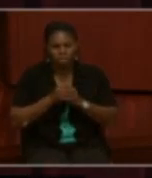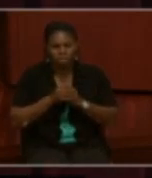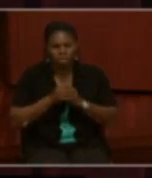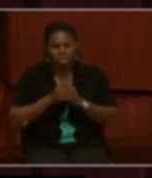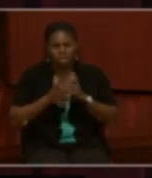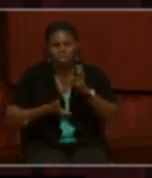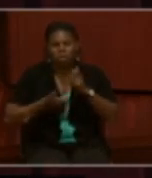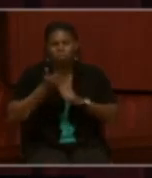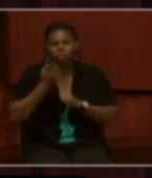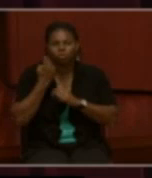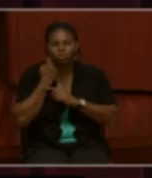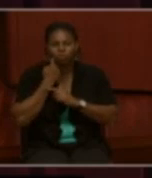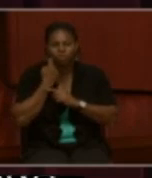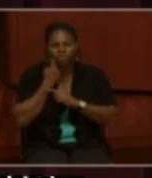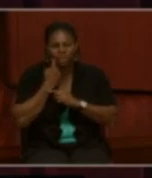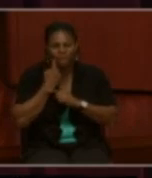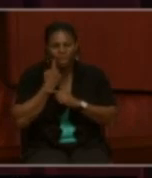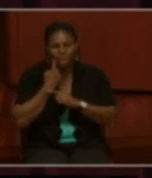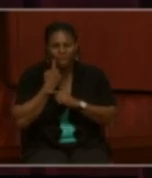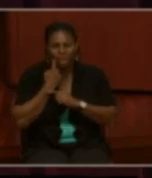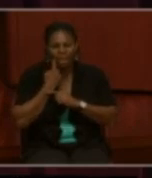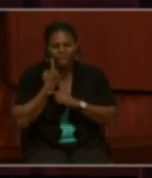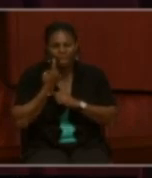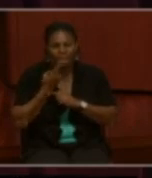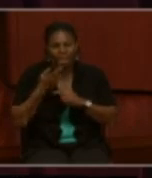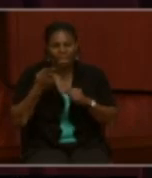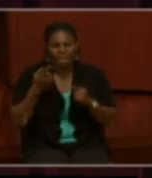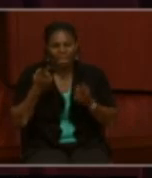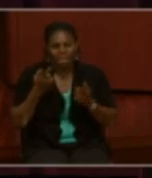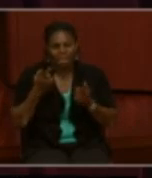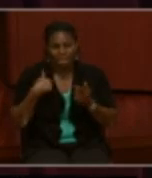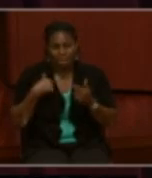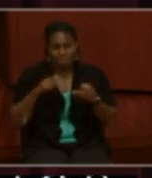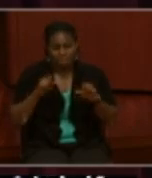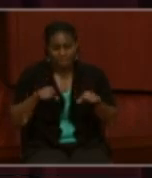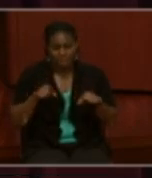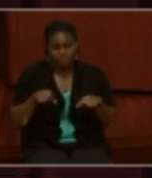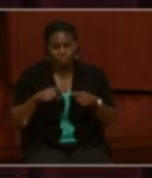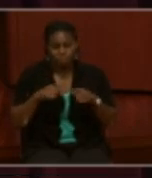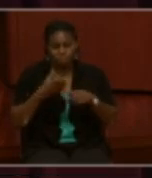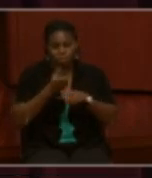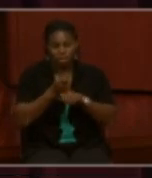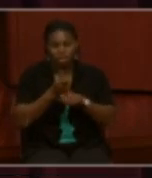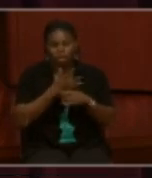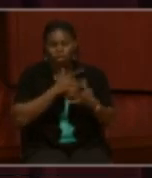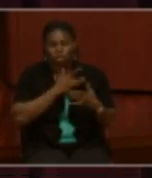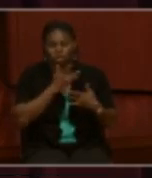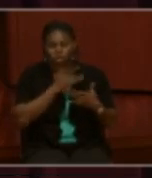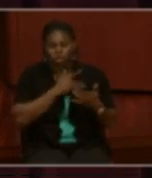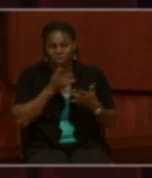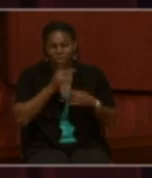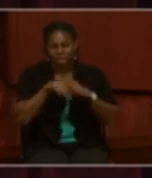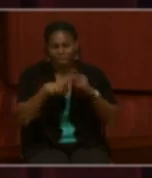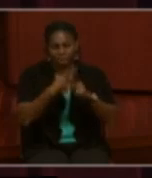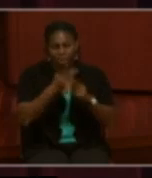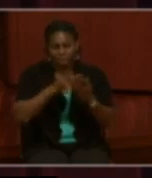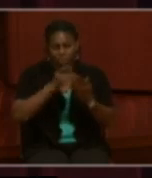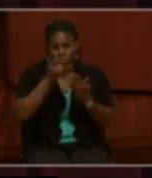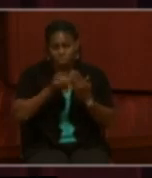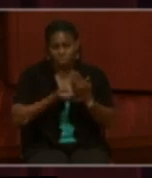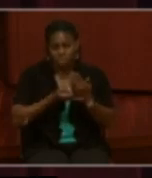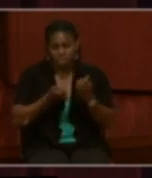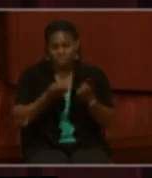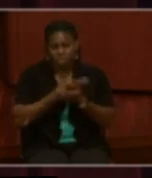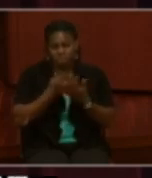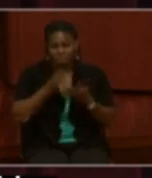The most recent information that I've been able to get concerning that type of project is something that